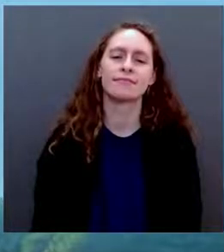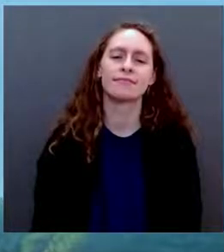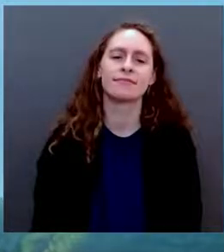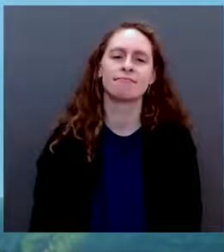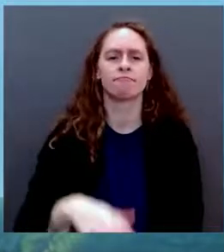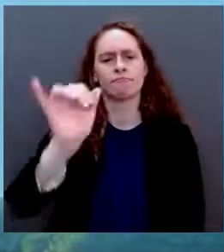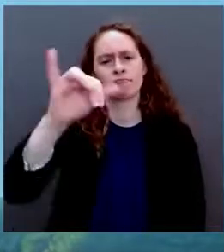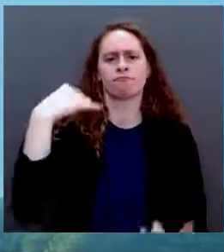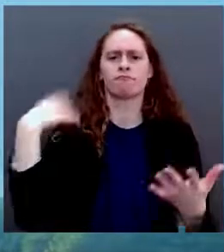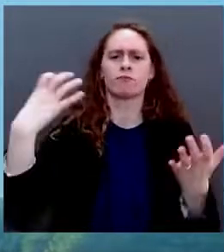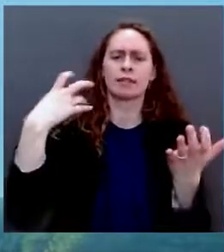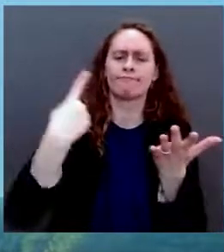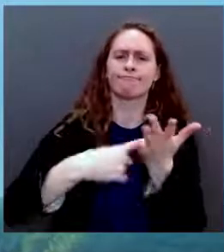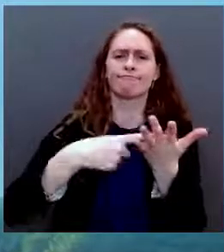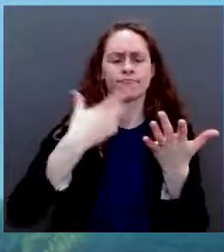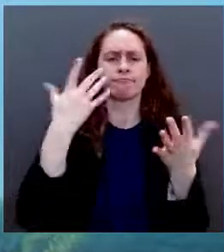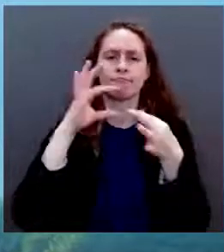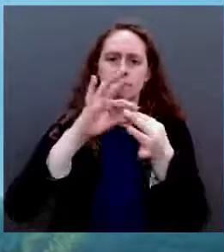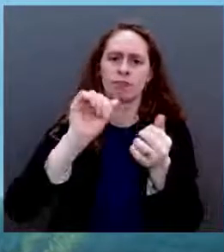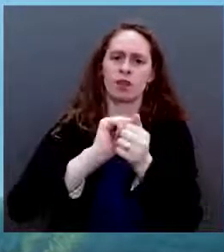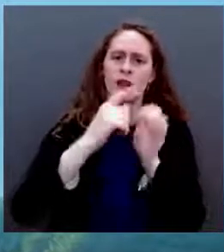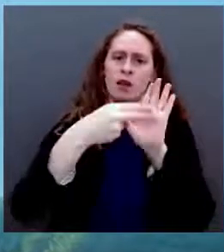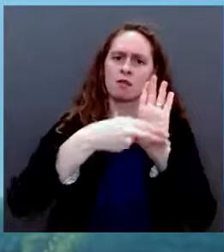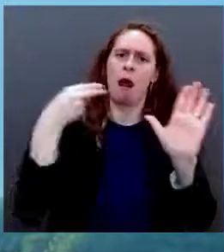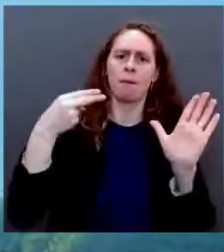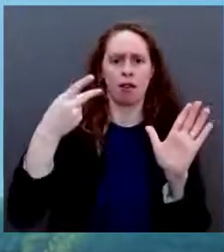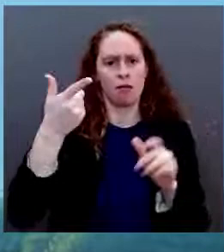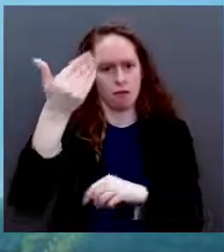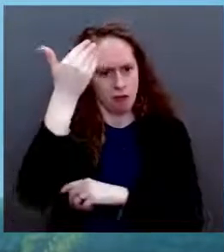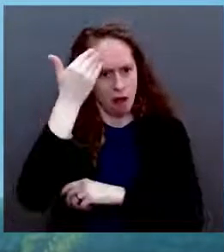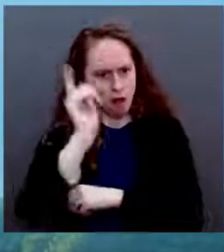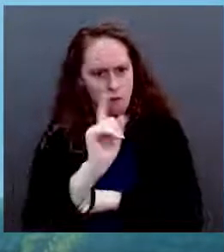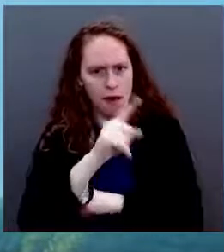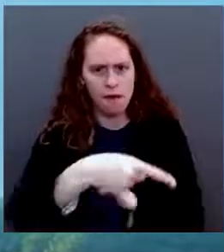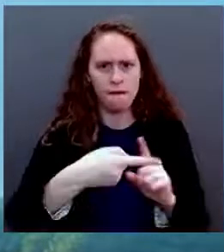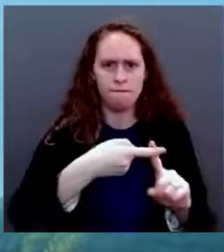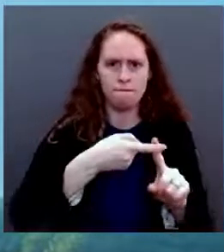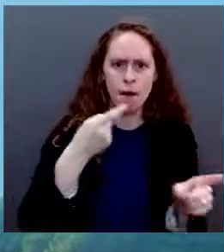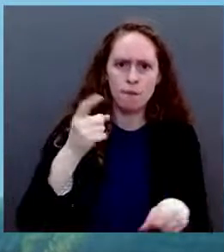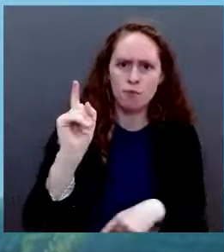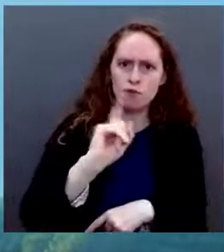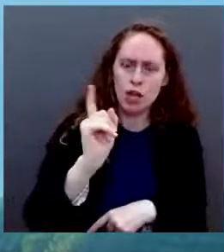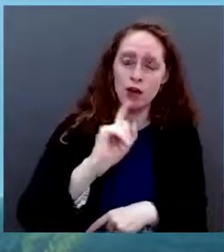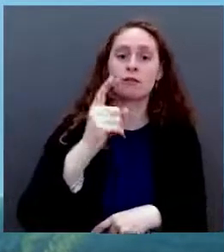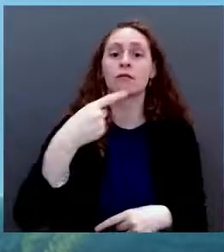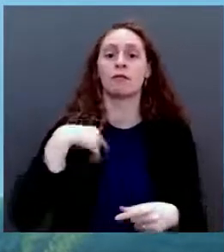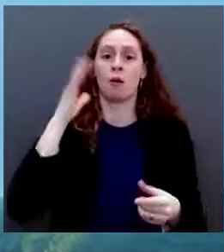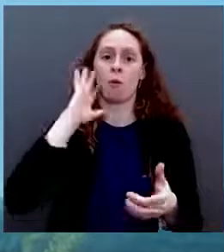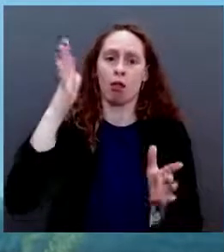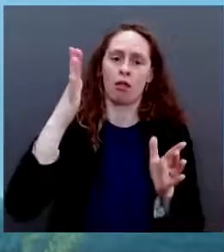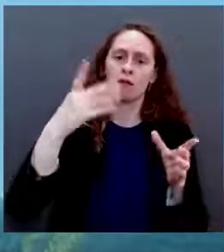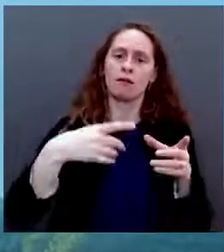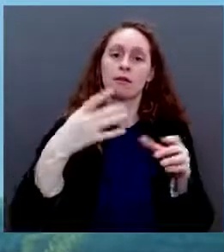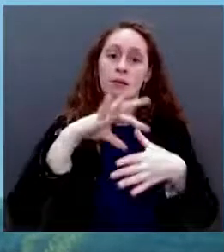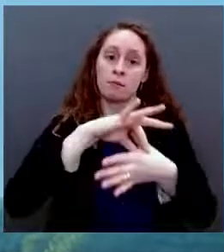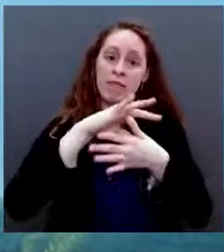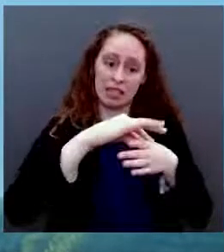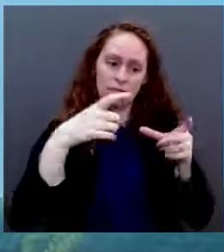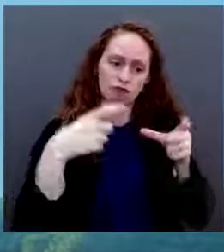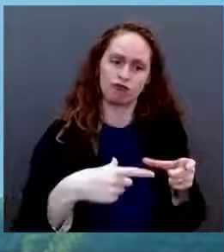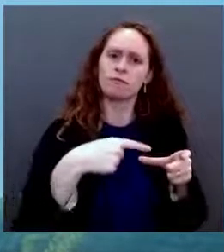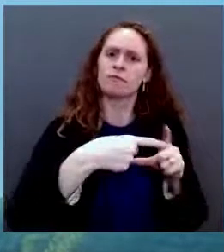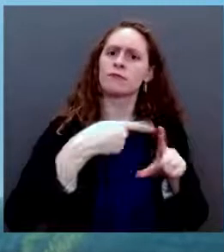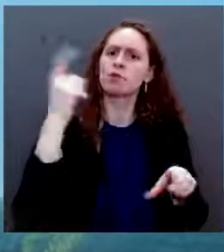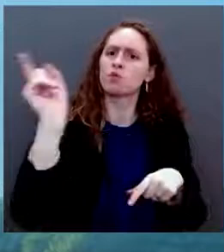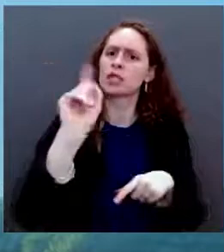their consuming dollar is being spent. We think this is going to better inform consumers in making choices. And we're looking forward to the creative